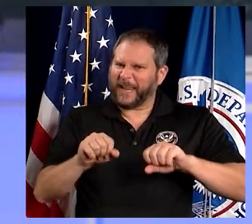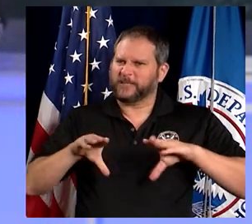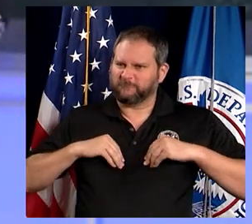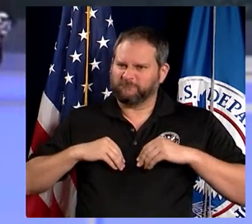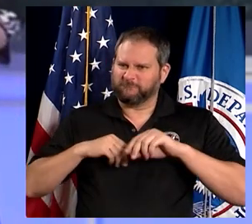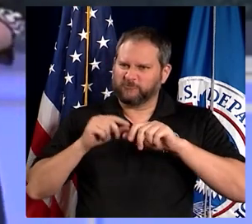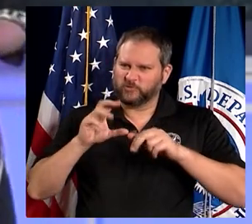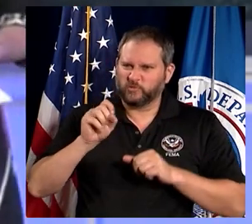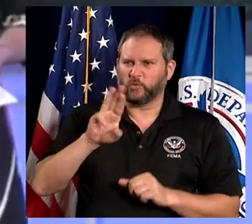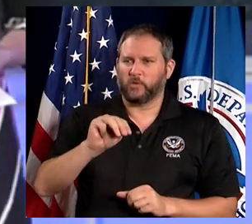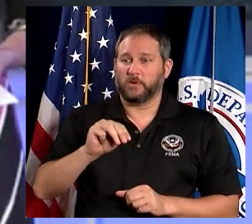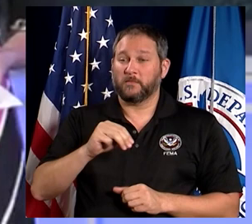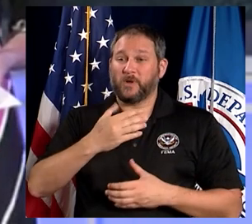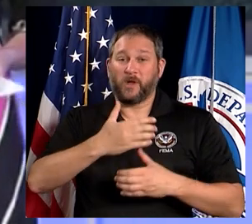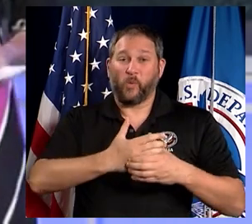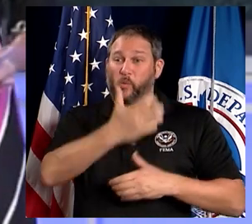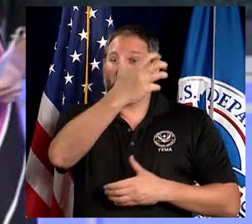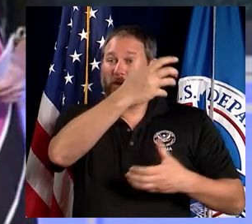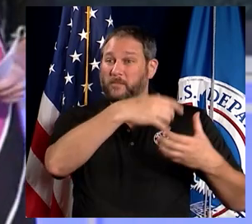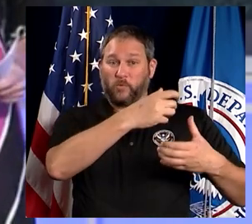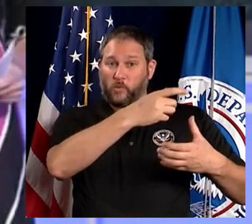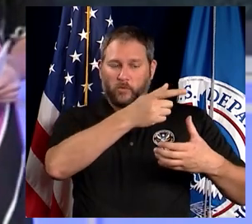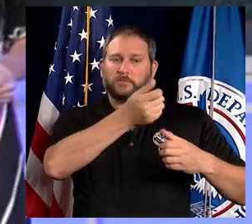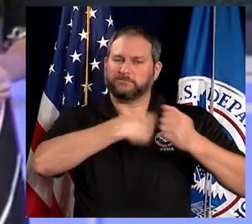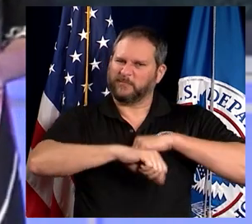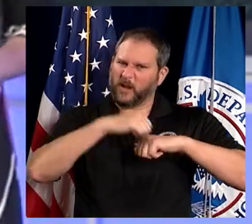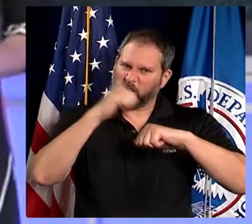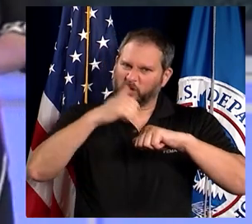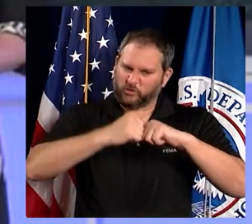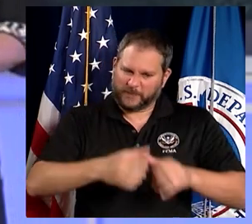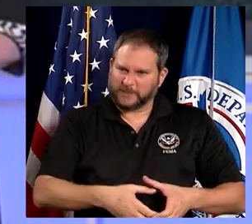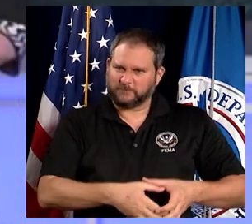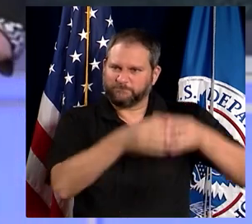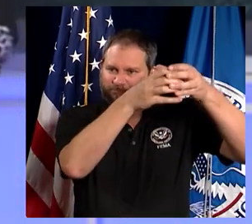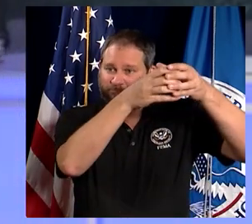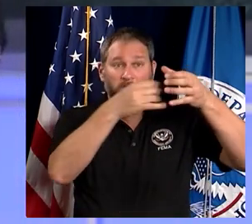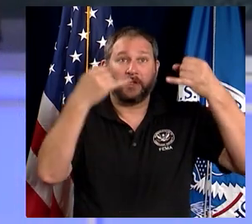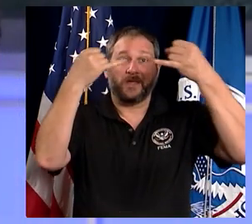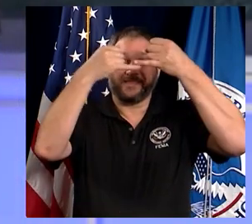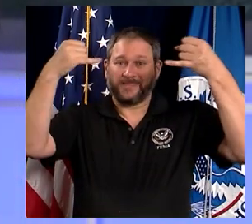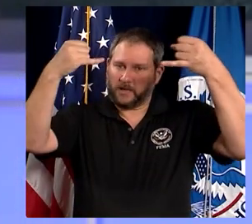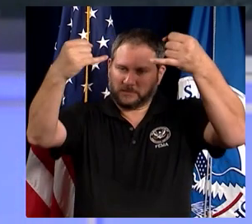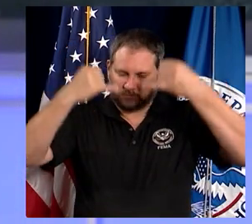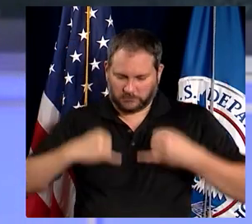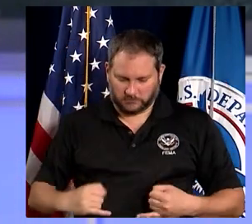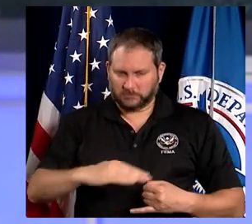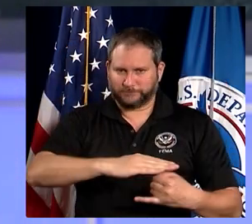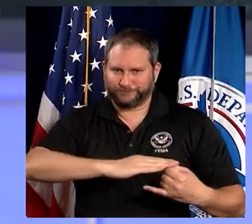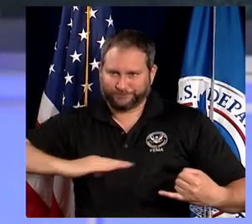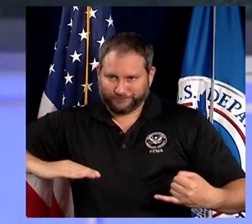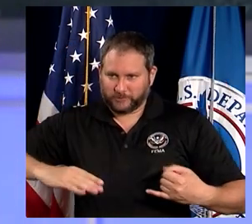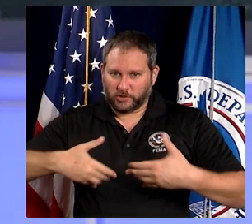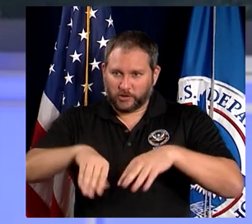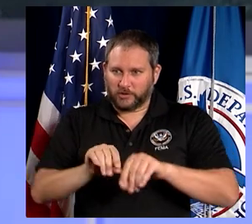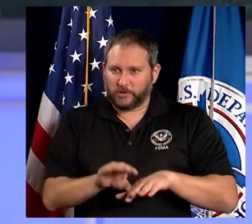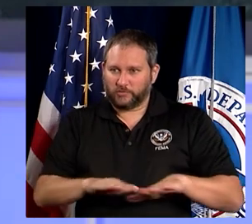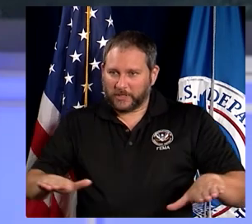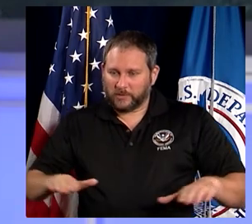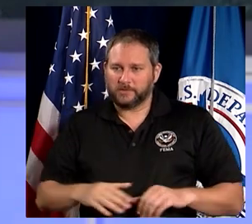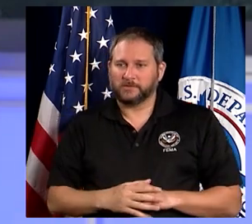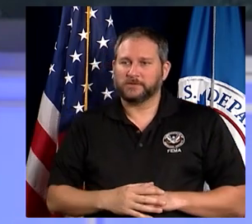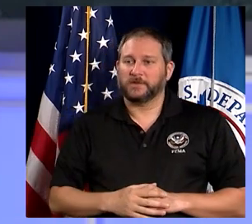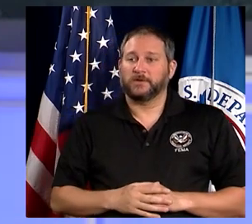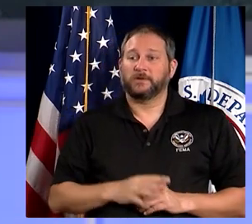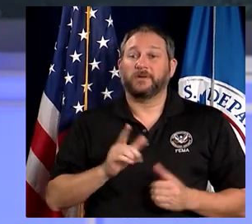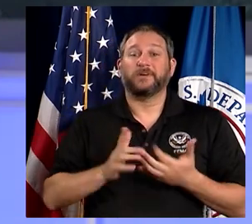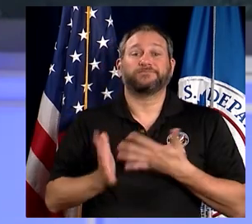with concrete, burying lines, and yes, trimming trees. The Florida Power and Light Utility credits these